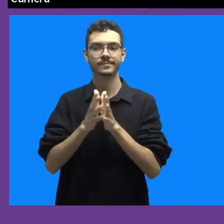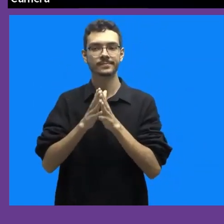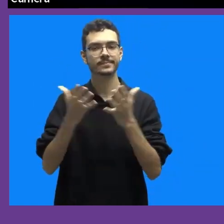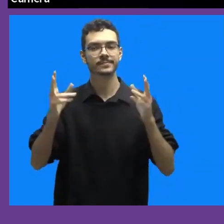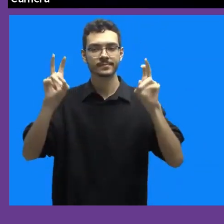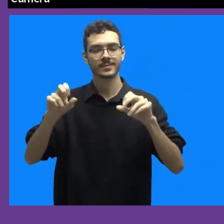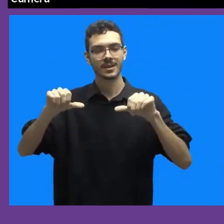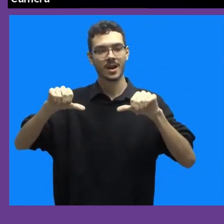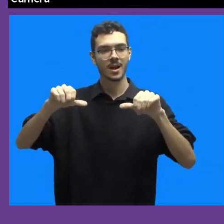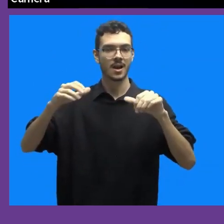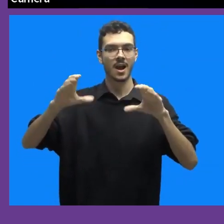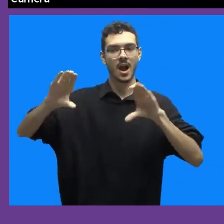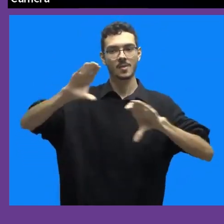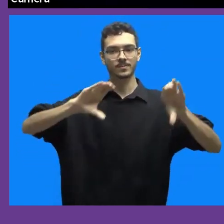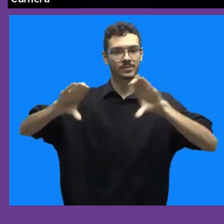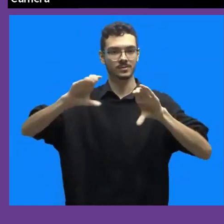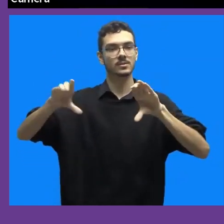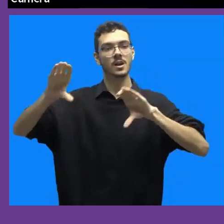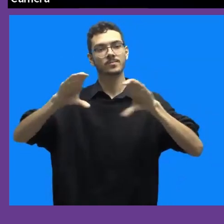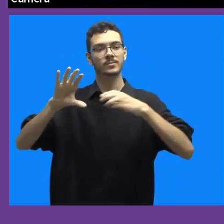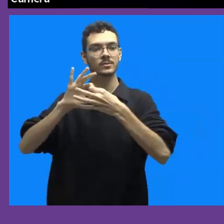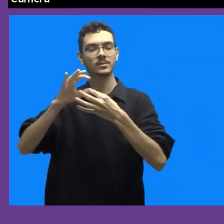to be more independent, more autonomous.